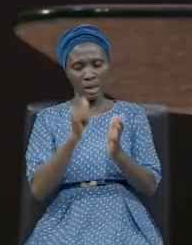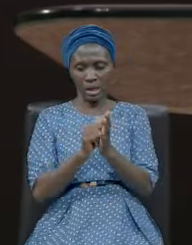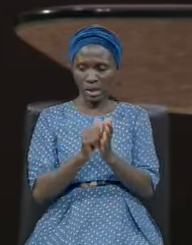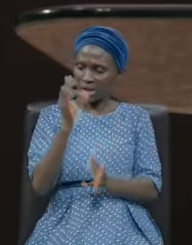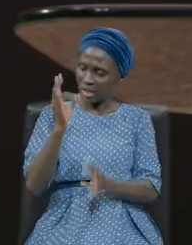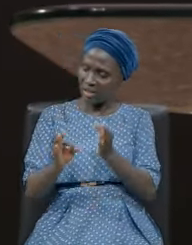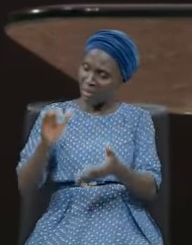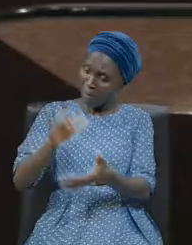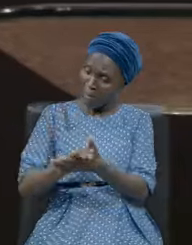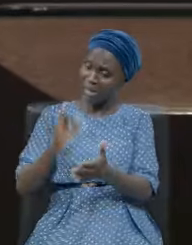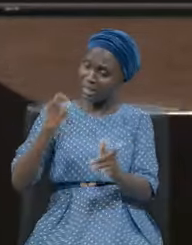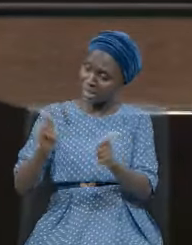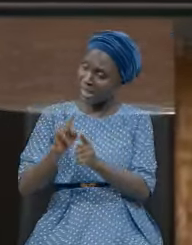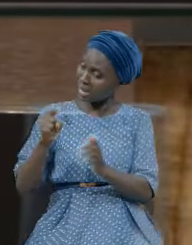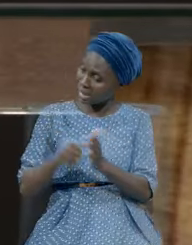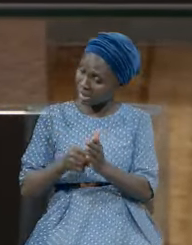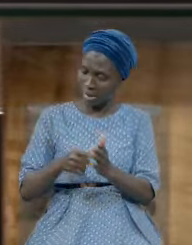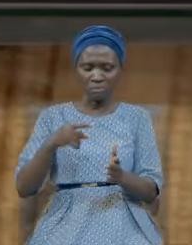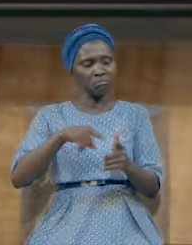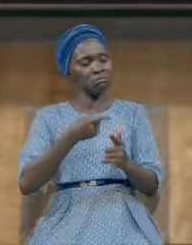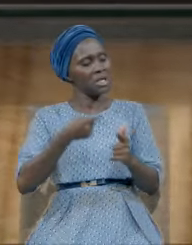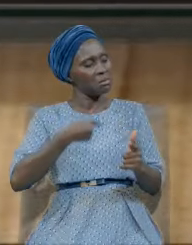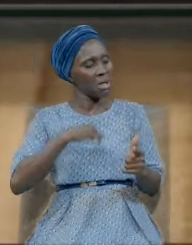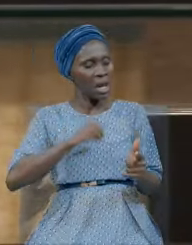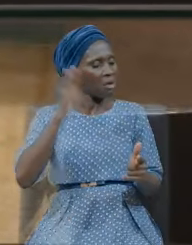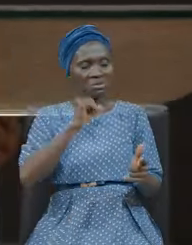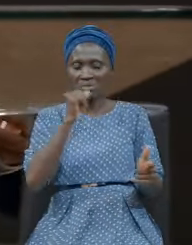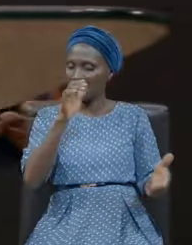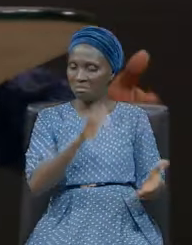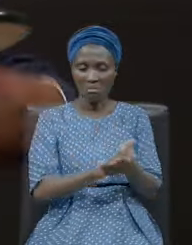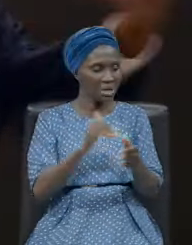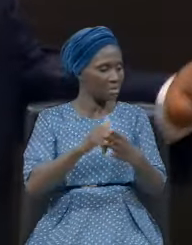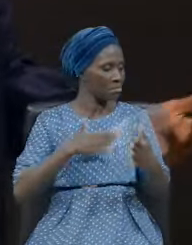born again. Then my mother was forced.